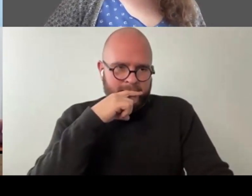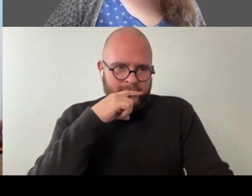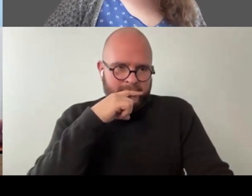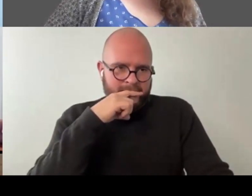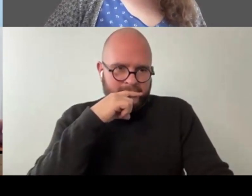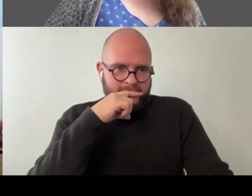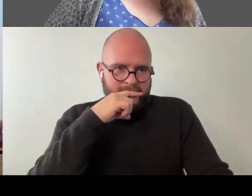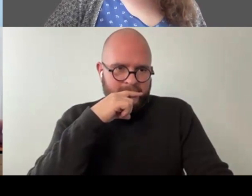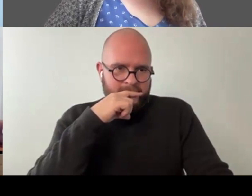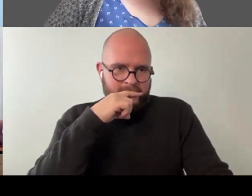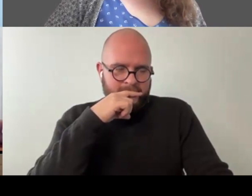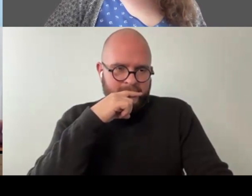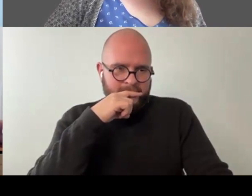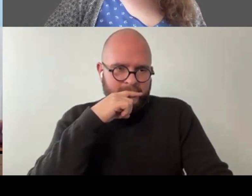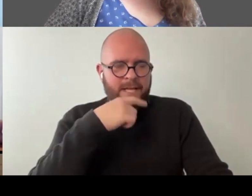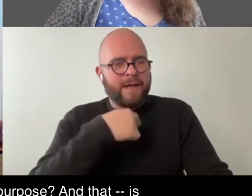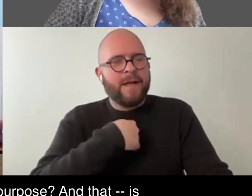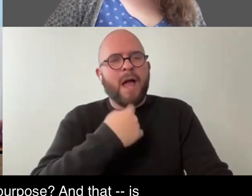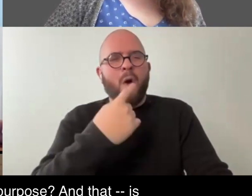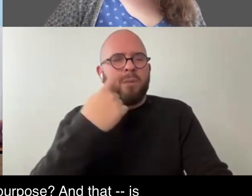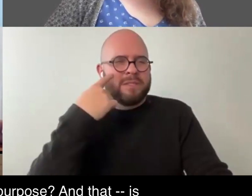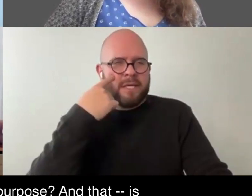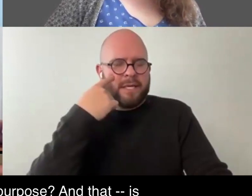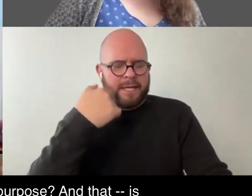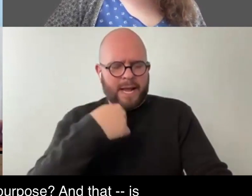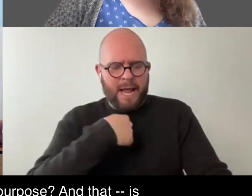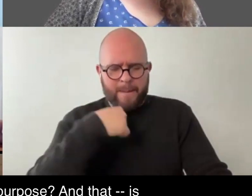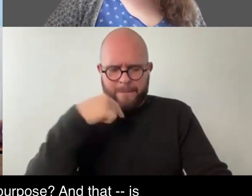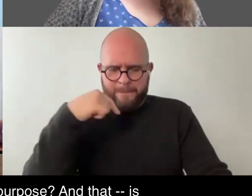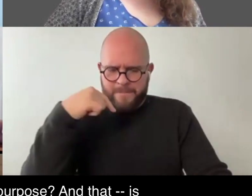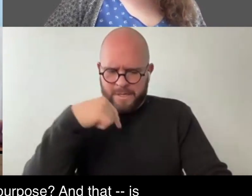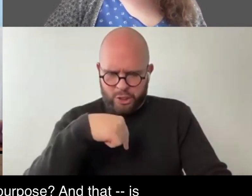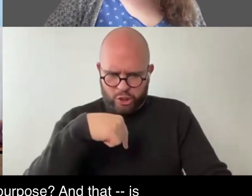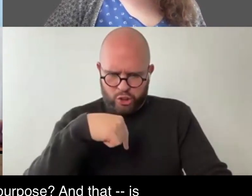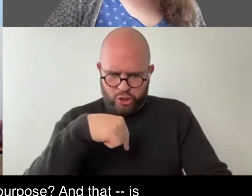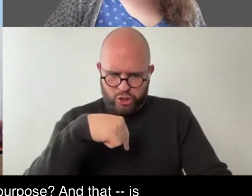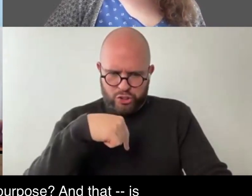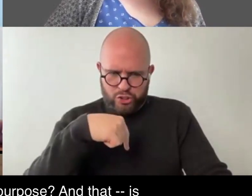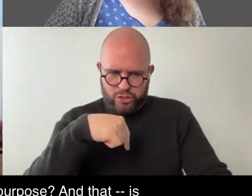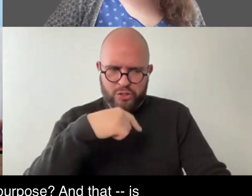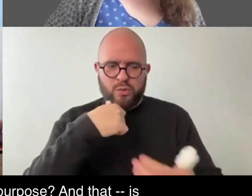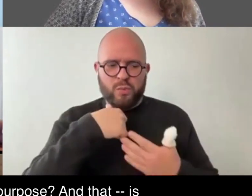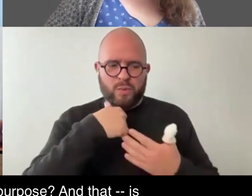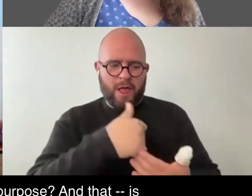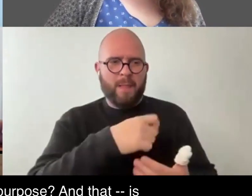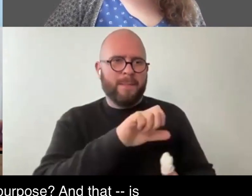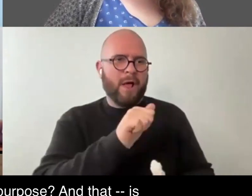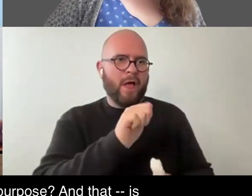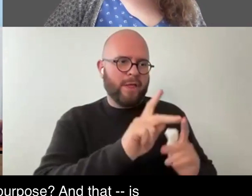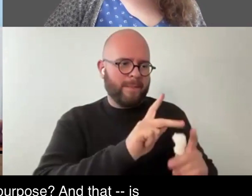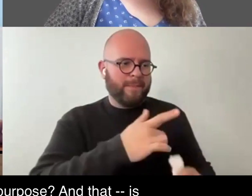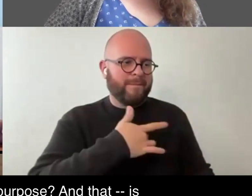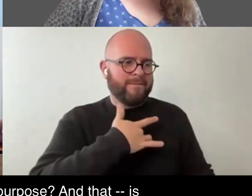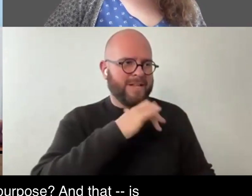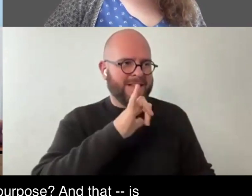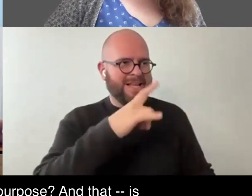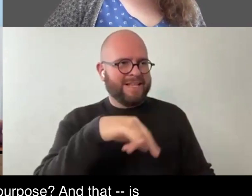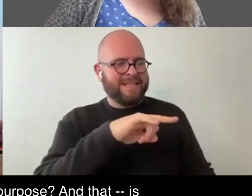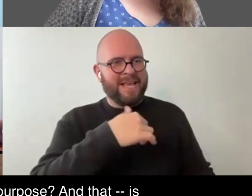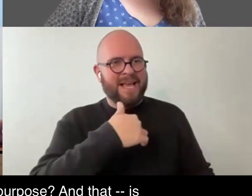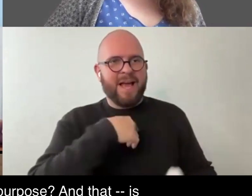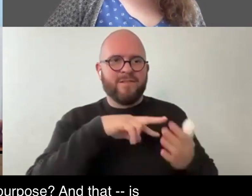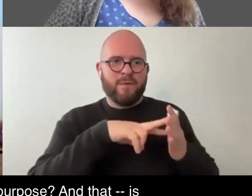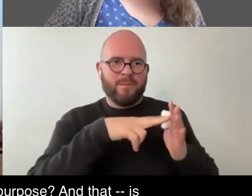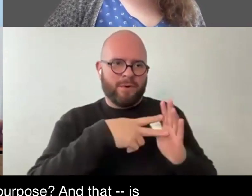am I here to make other people feel like they have a purpose? And that is exactly what